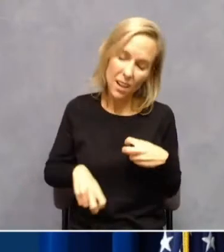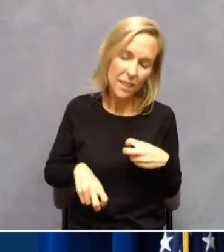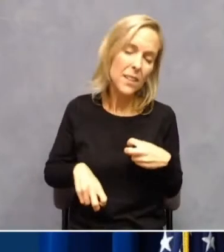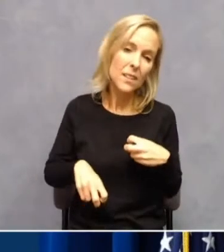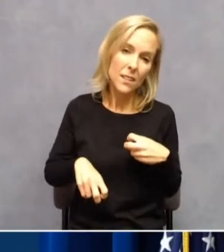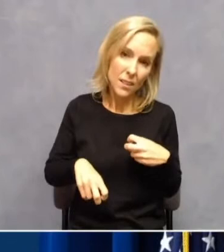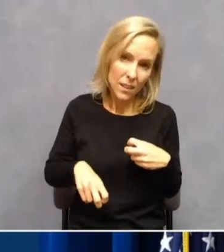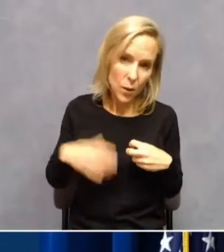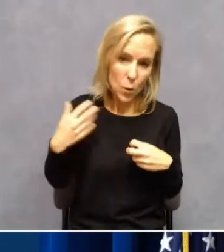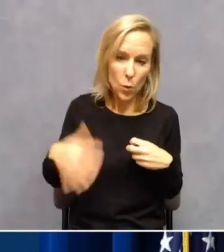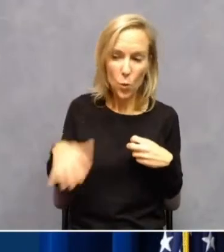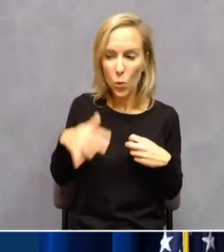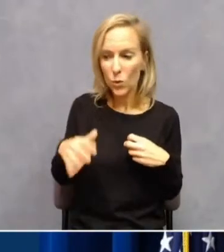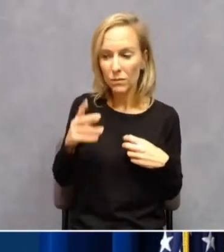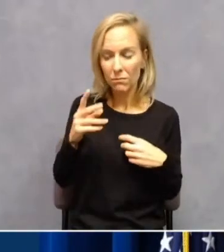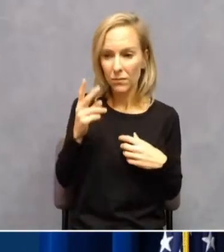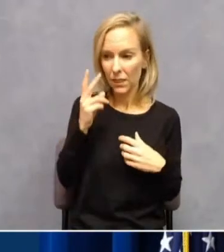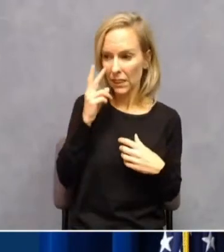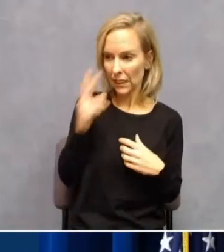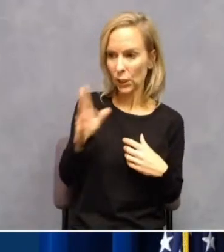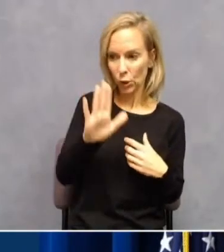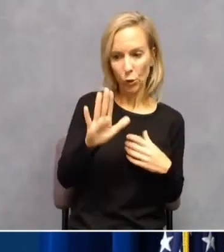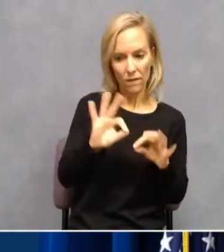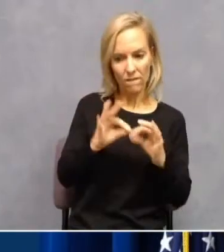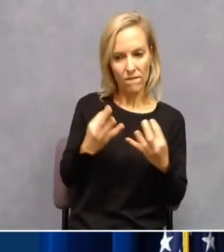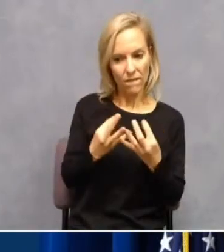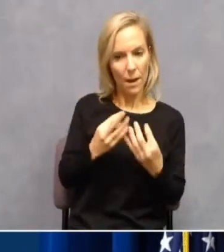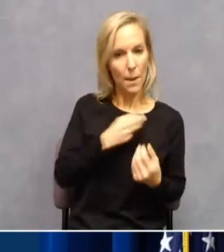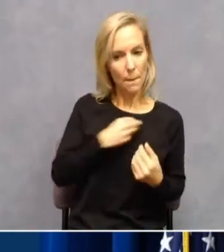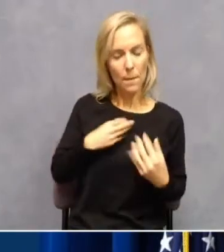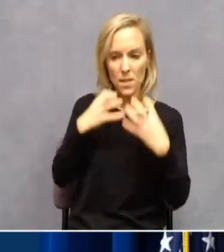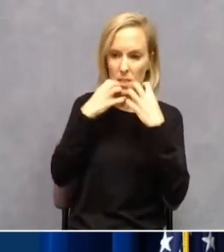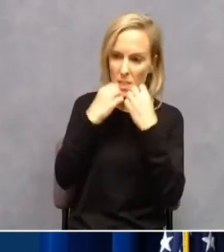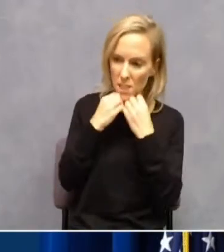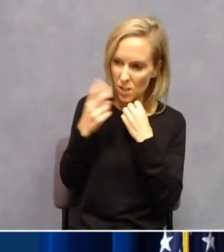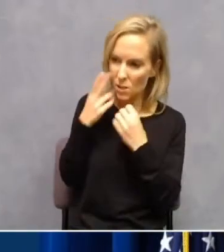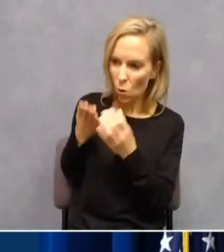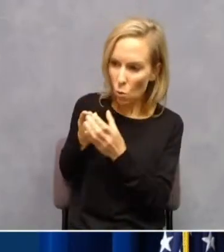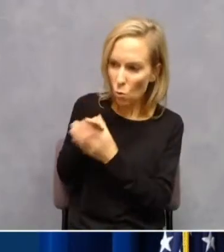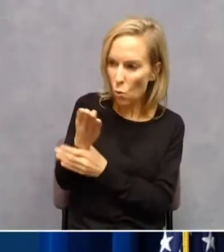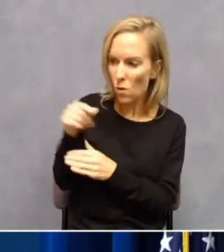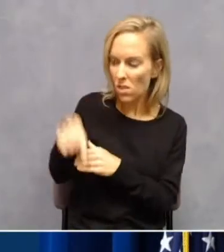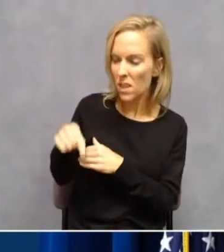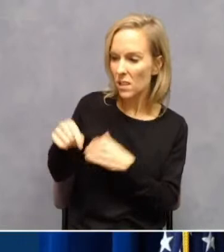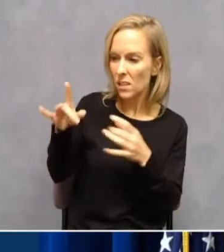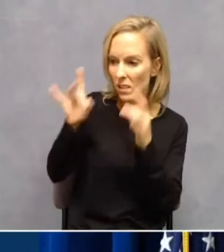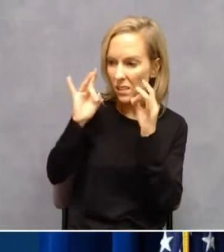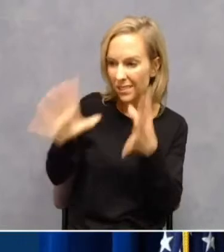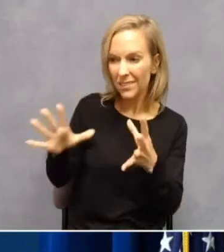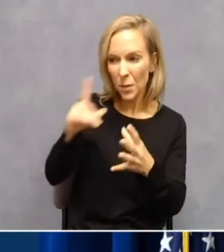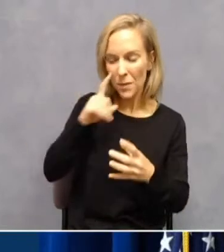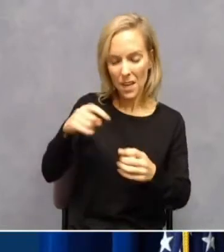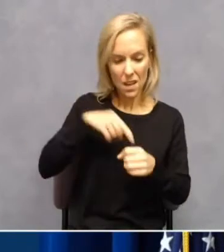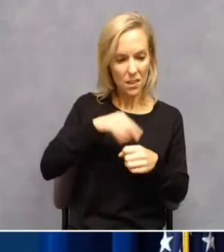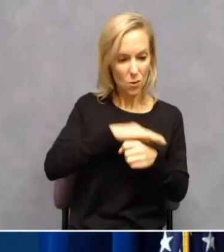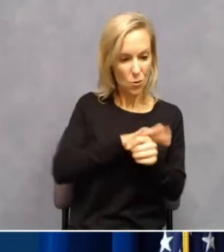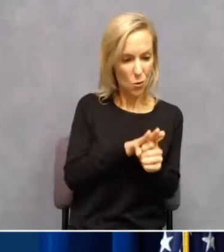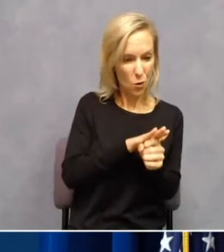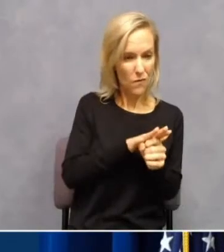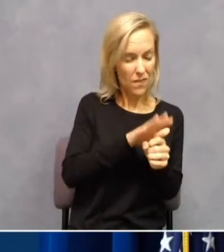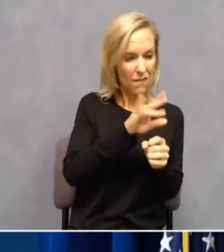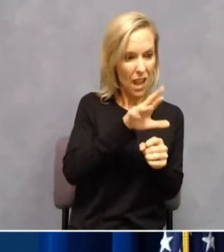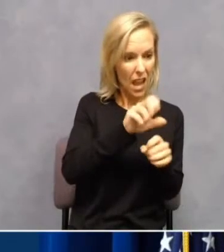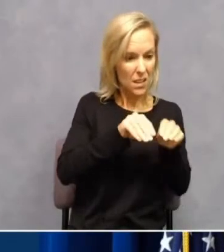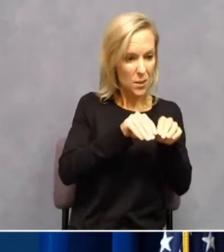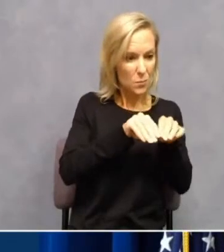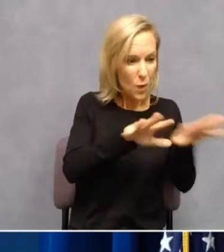member go through this. When it's very difficult to go see them because of the potential spread of the virus and the amount of PPE that's